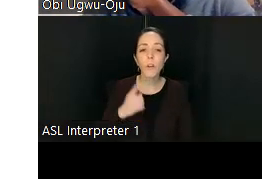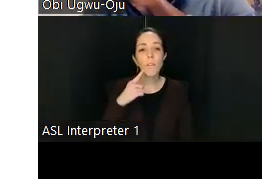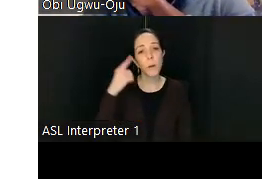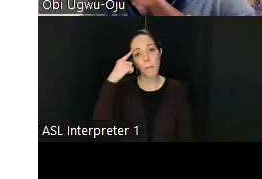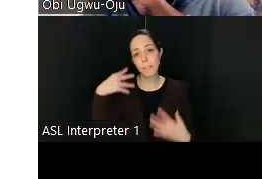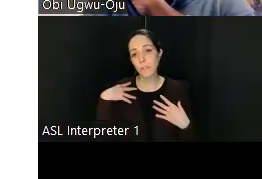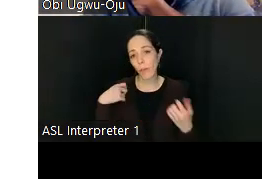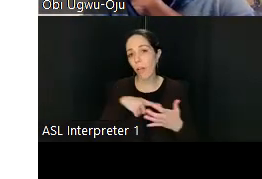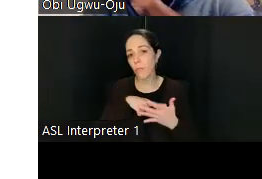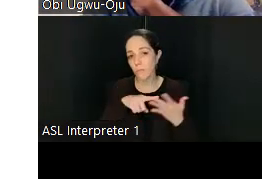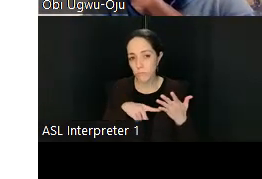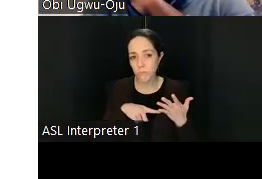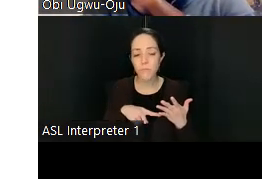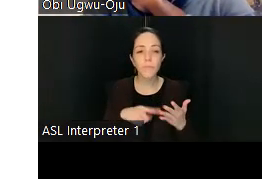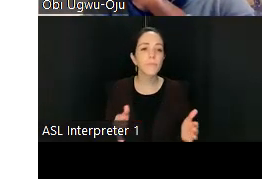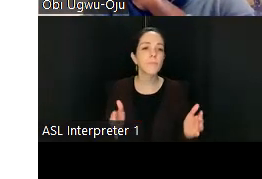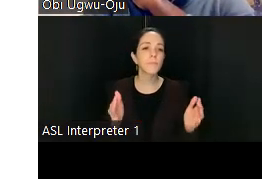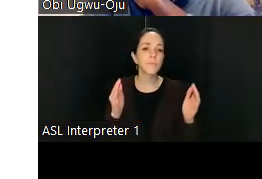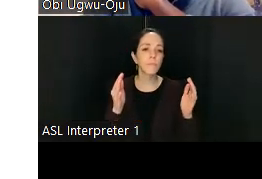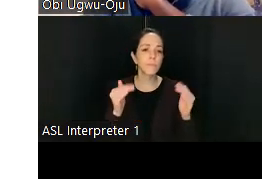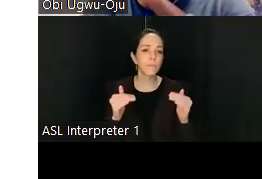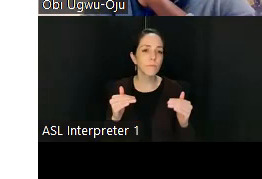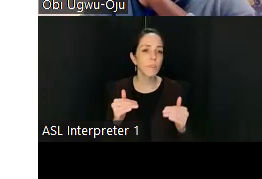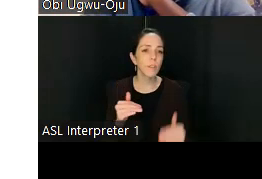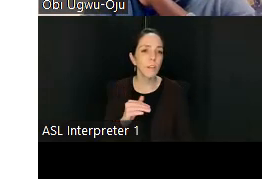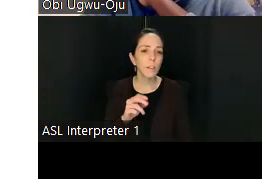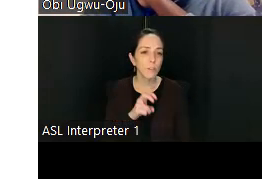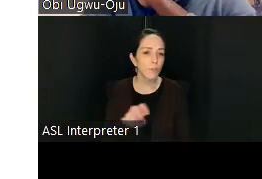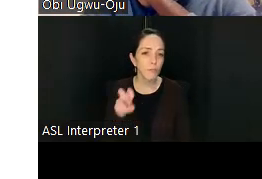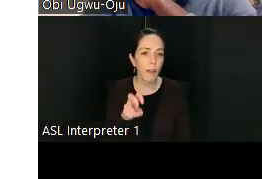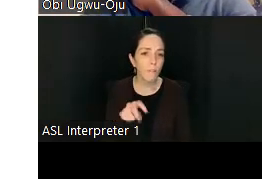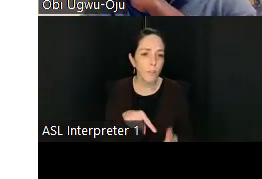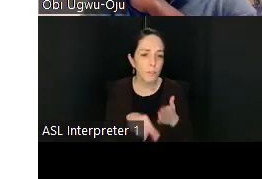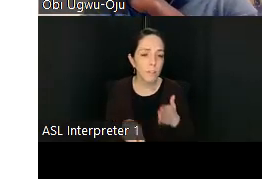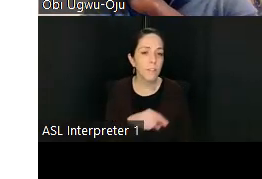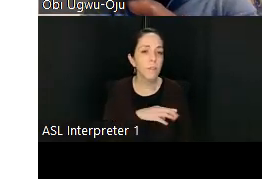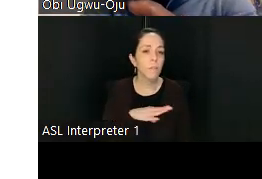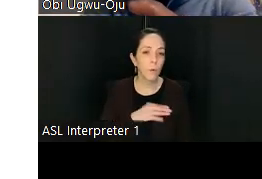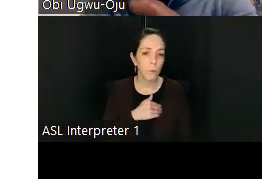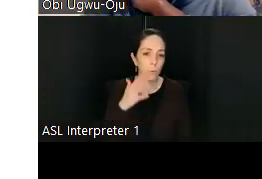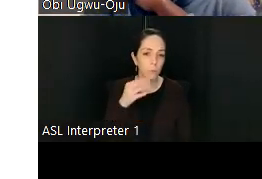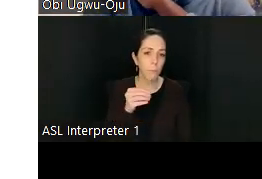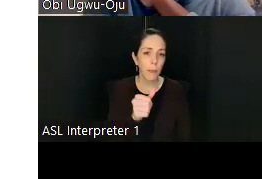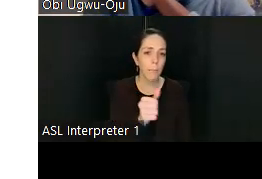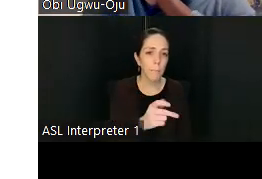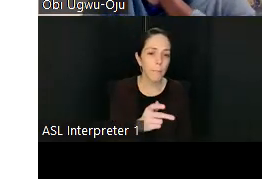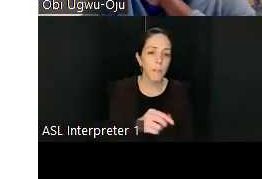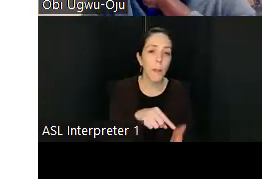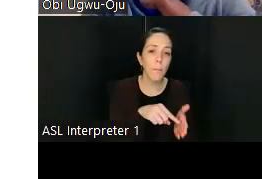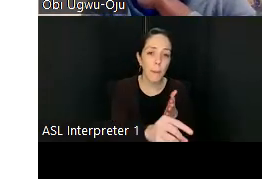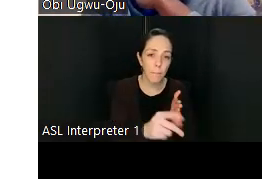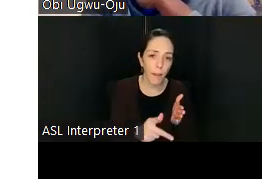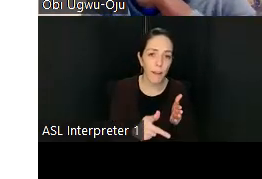expenses. Board members, subpoint one, board members shall be reimbursed for travel-related expenses during their term of service, to include